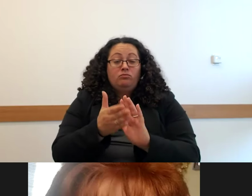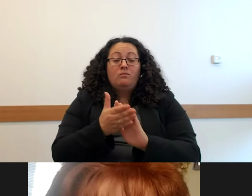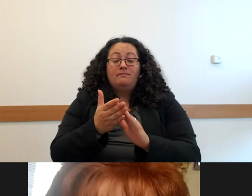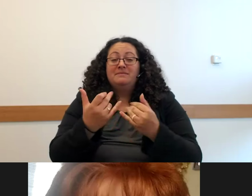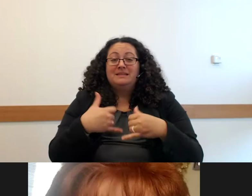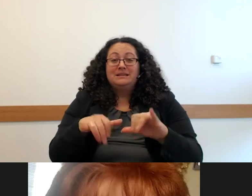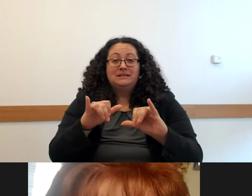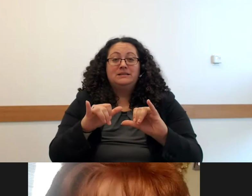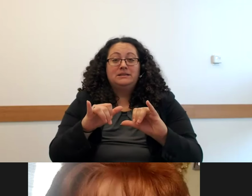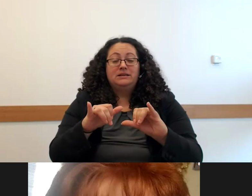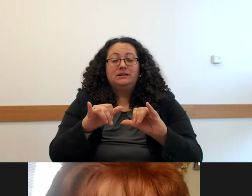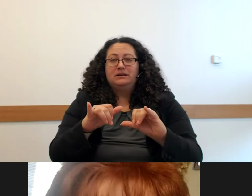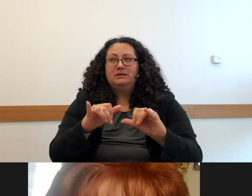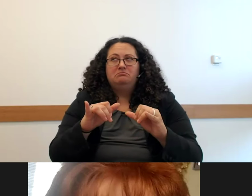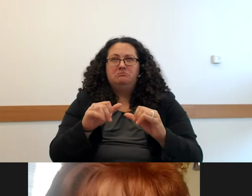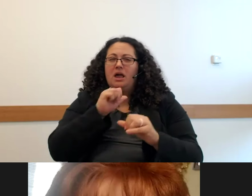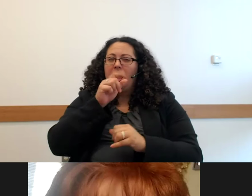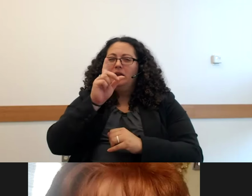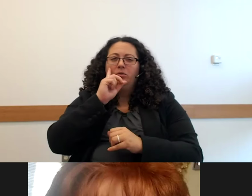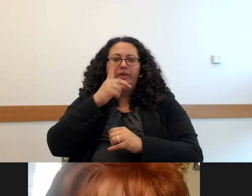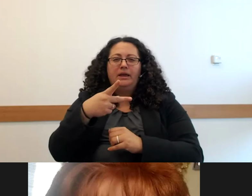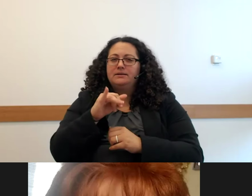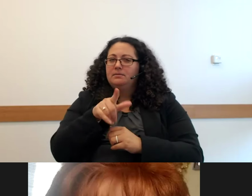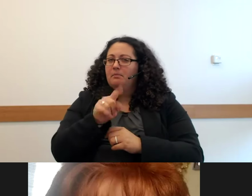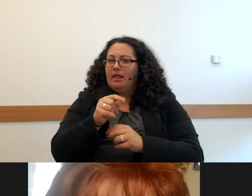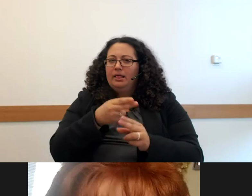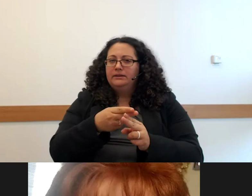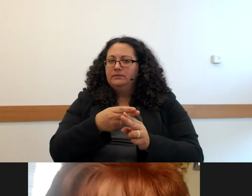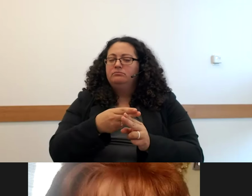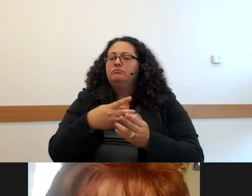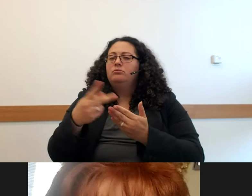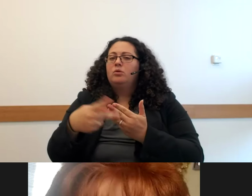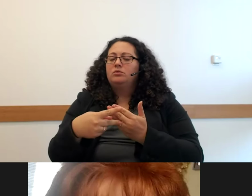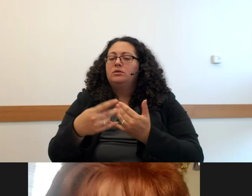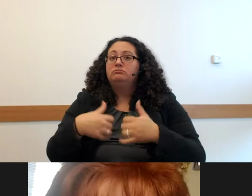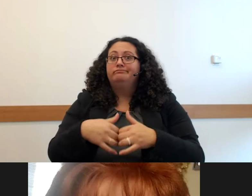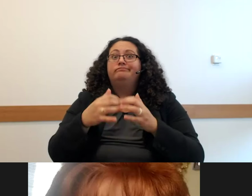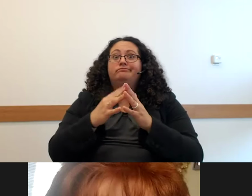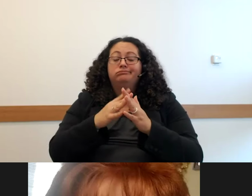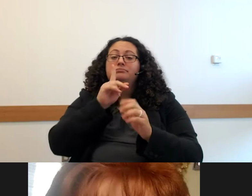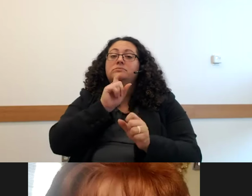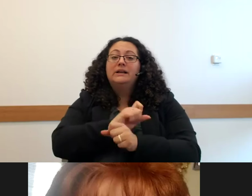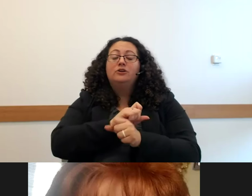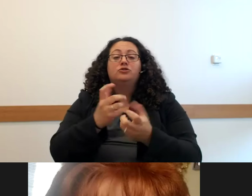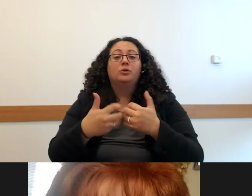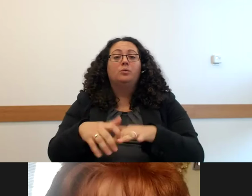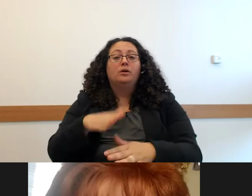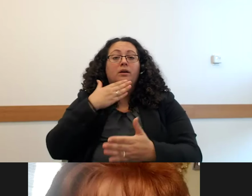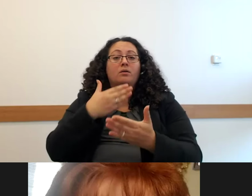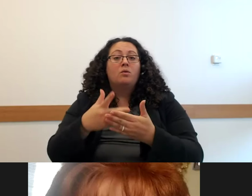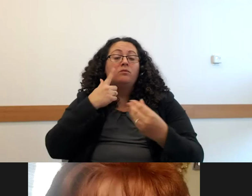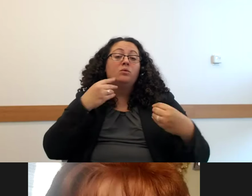it's pretty safe to say, I don't think it's a pilot program anymore. But it's actually working out really well for the